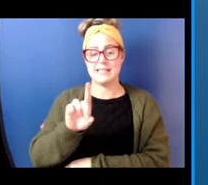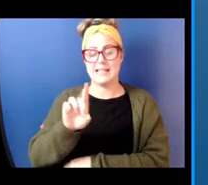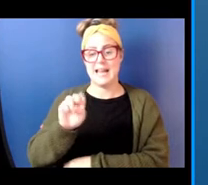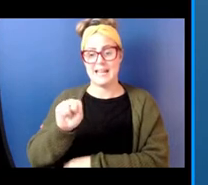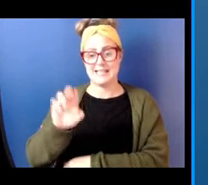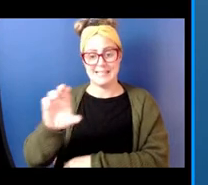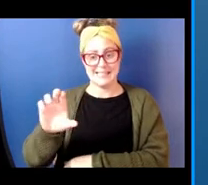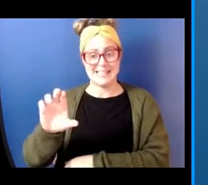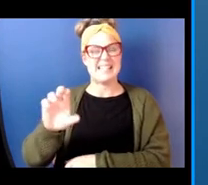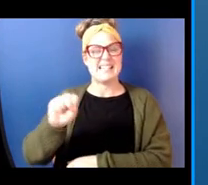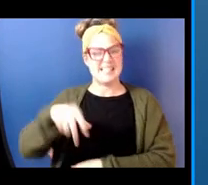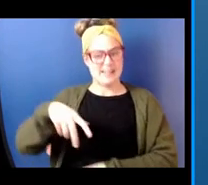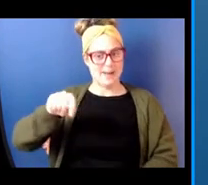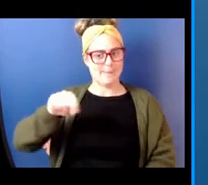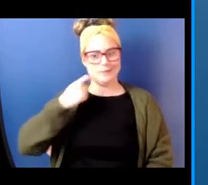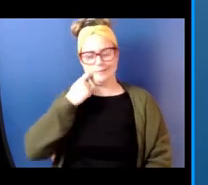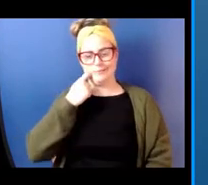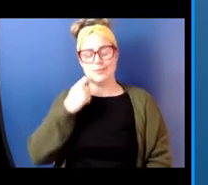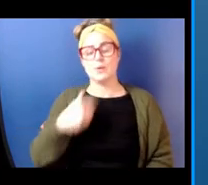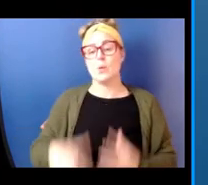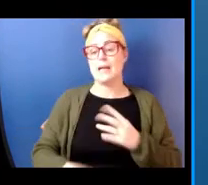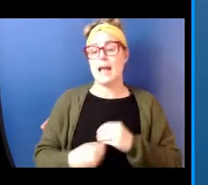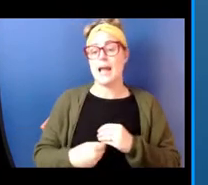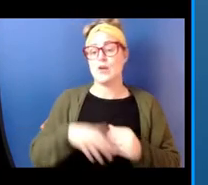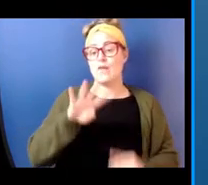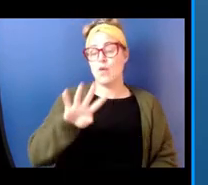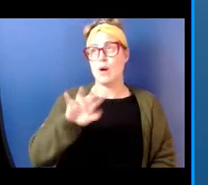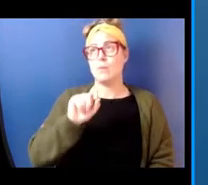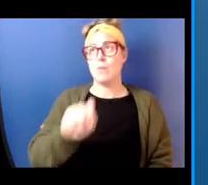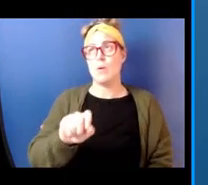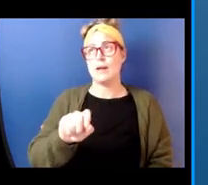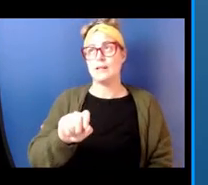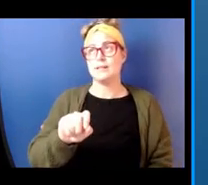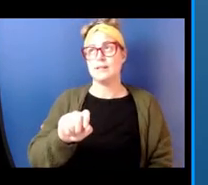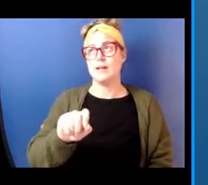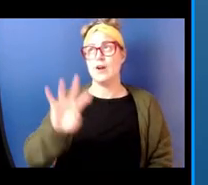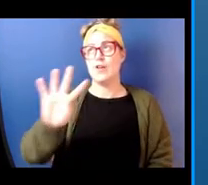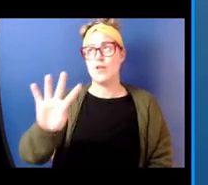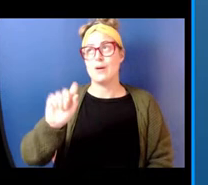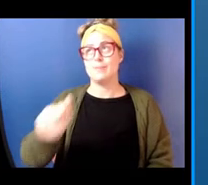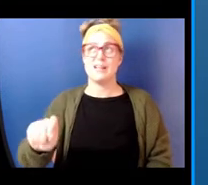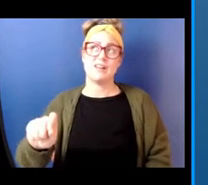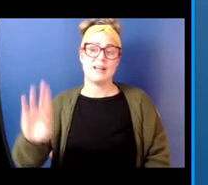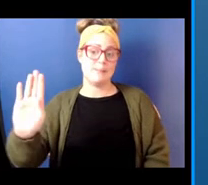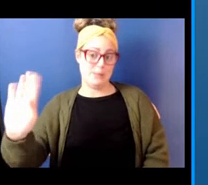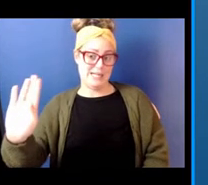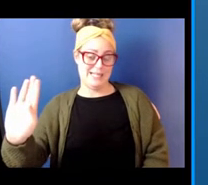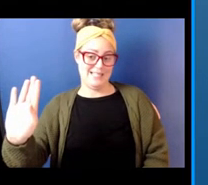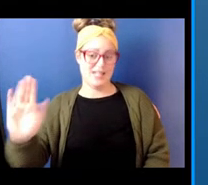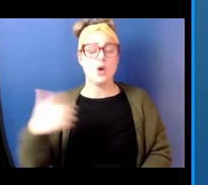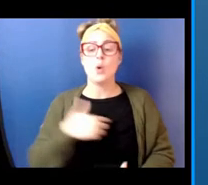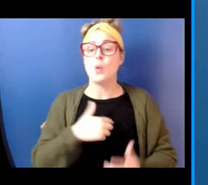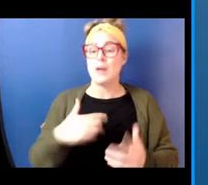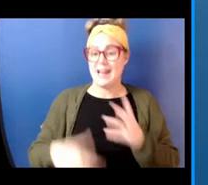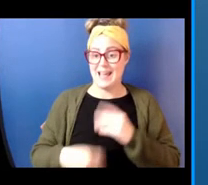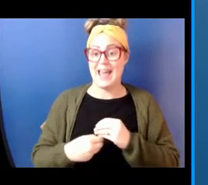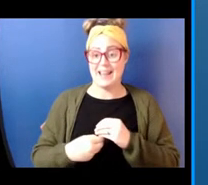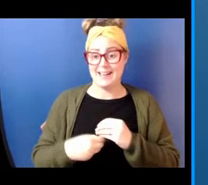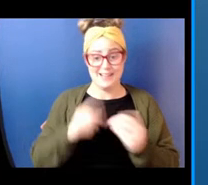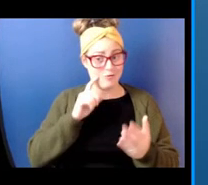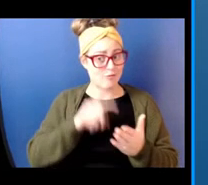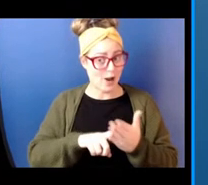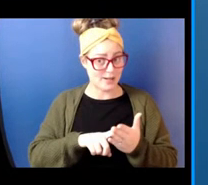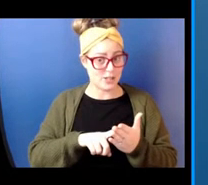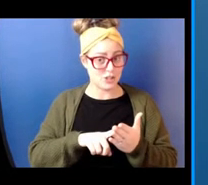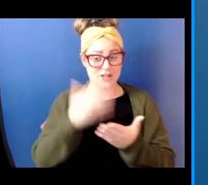added regulation four point well four period four period B in recognition of the fact